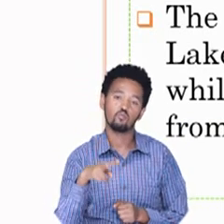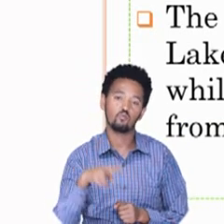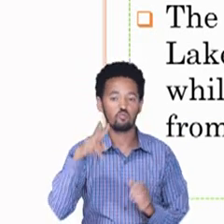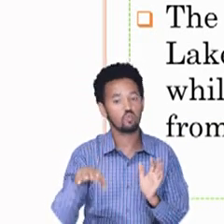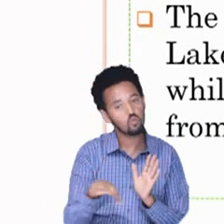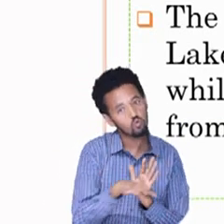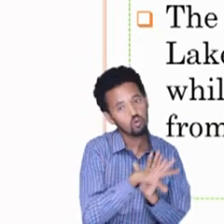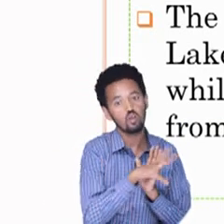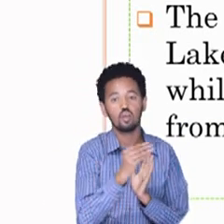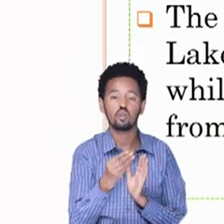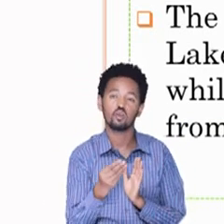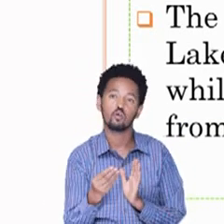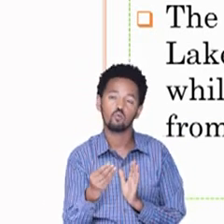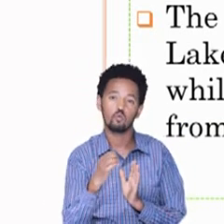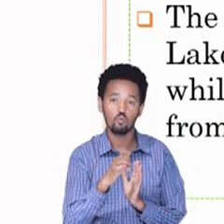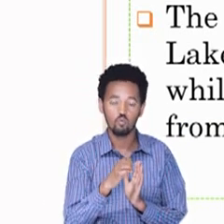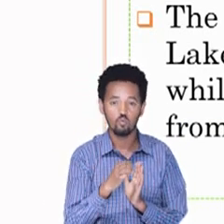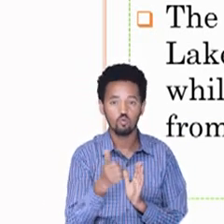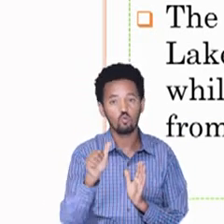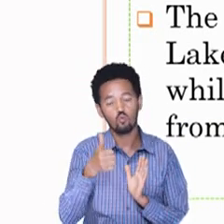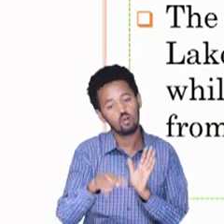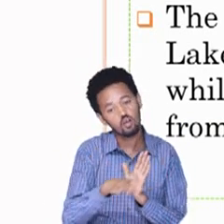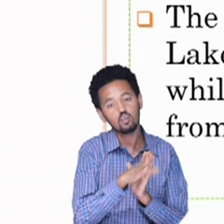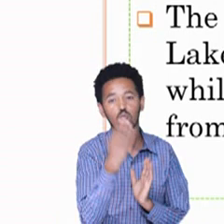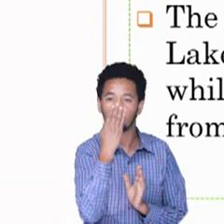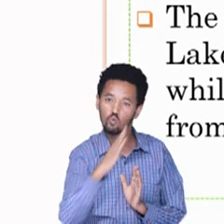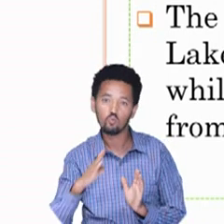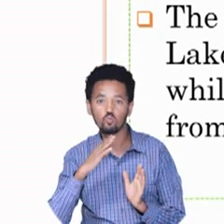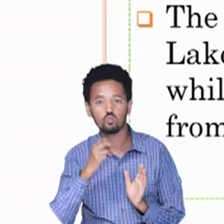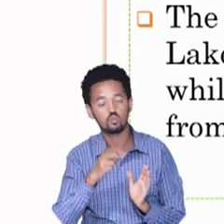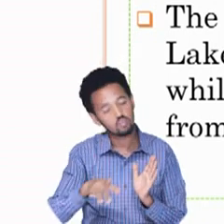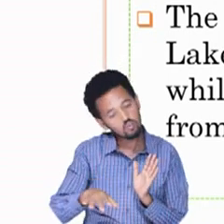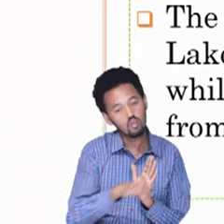Uganda, while the Blue Nile emerges from